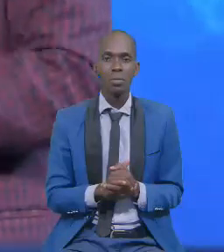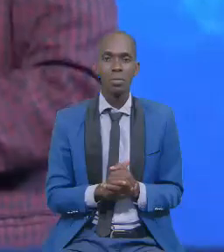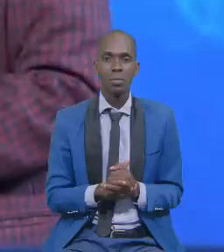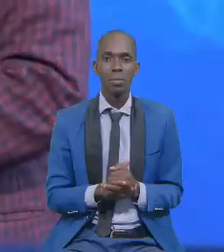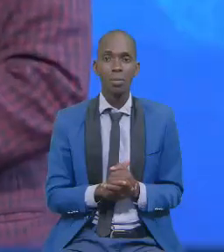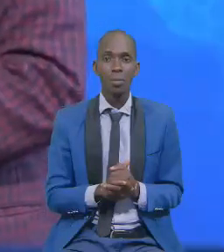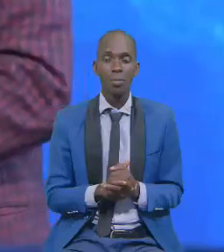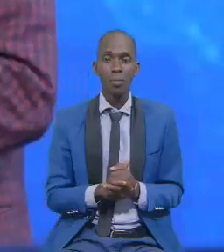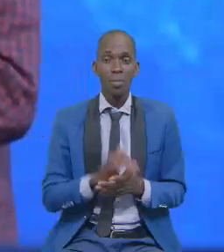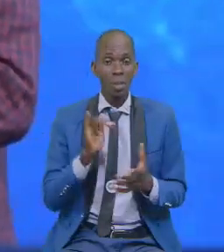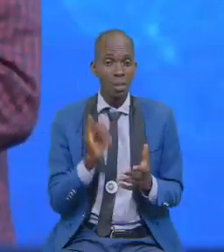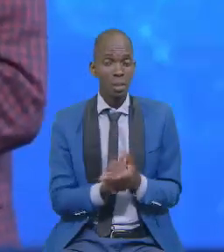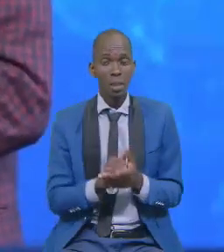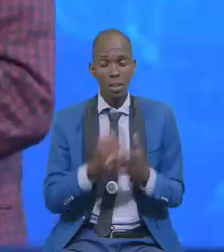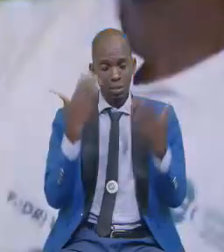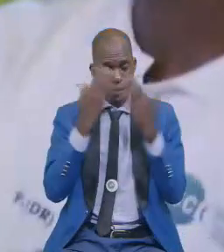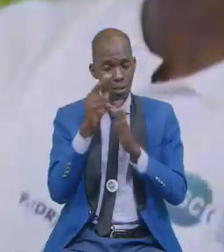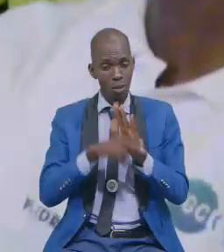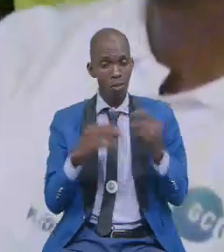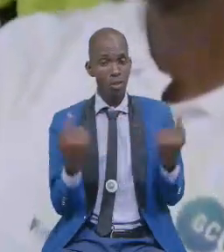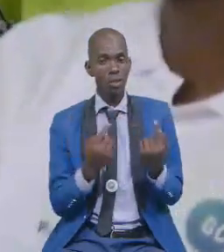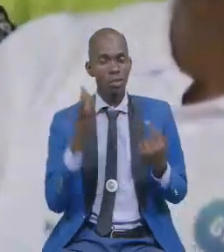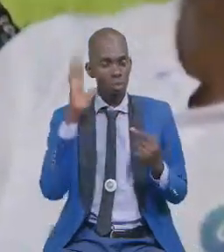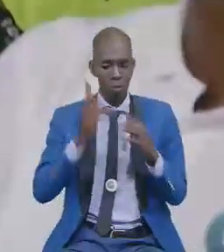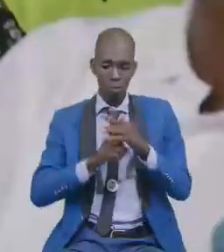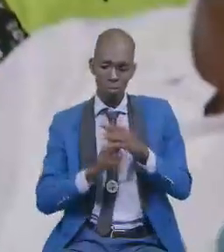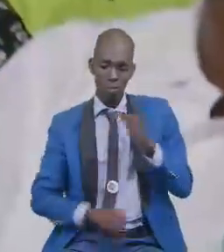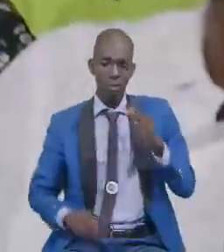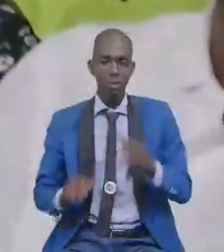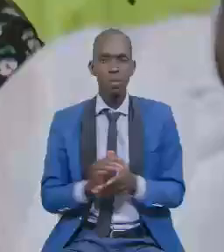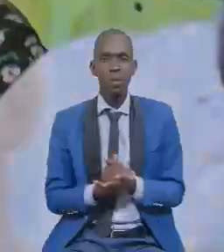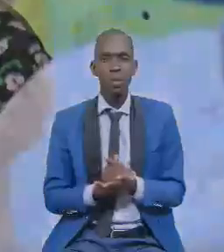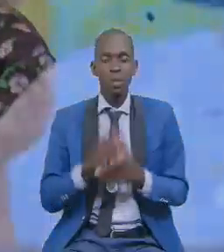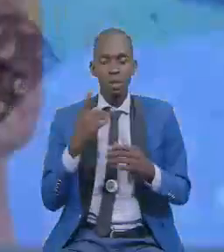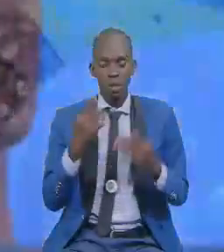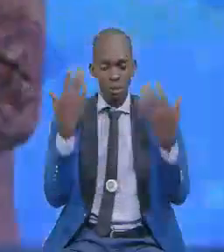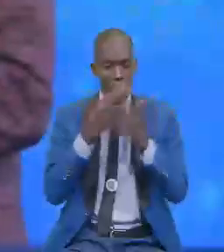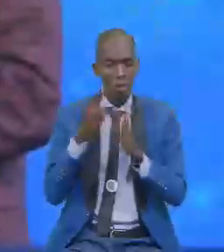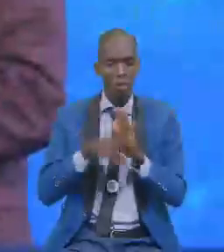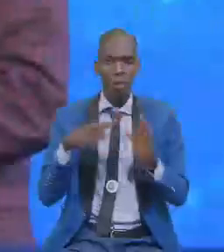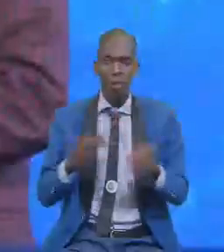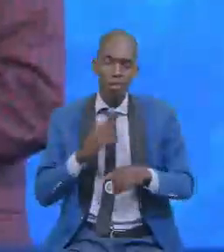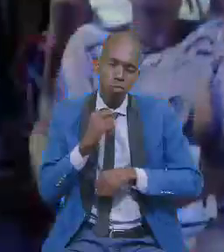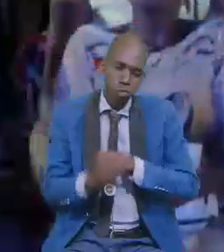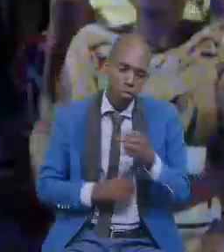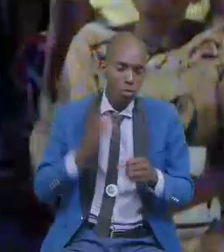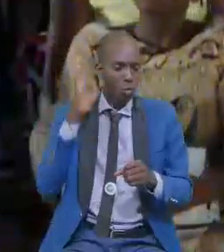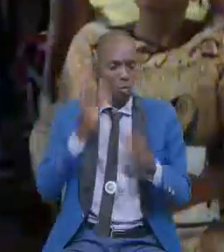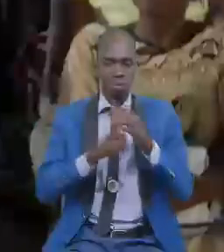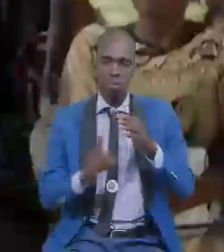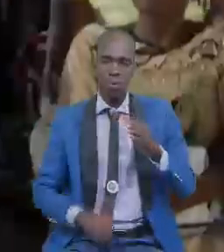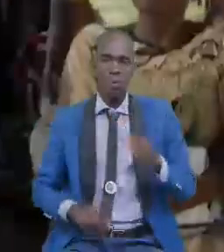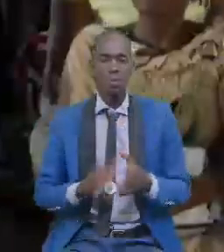Darkness of sin will flee. The darkness of sickness, suffering, everything will flee.